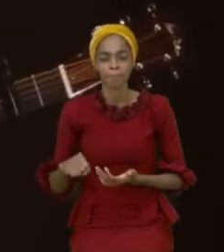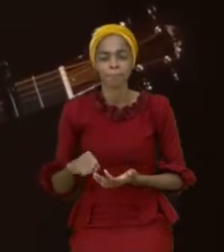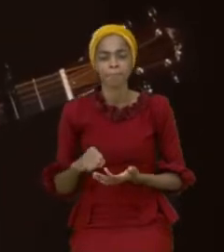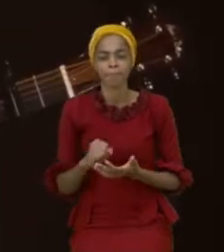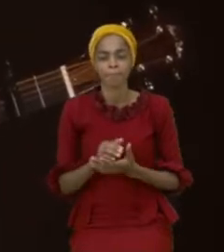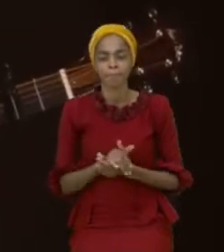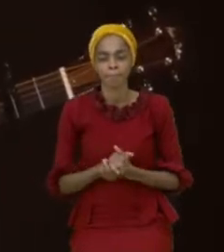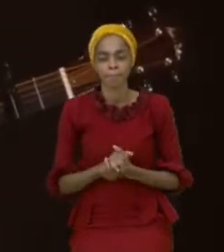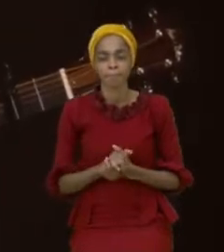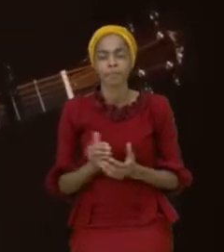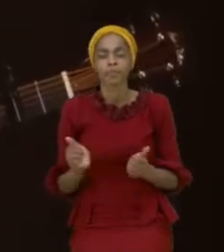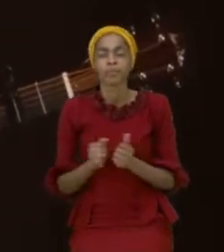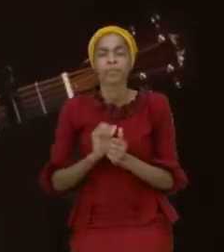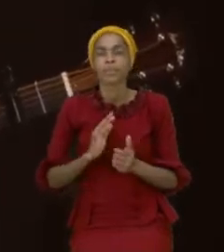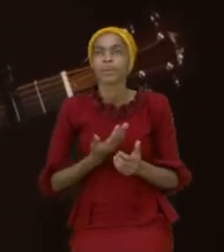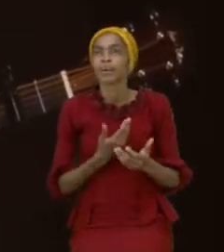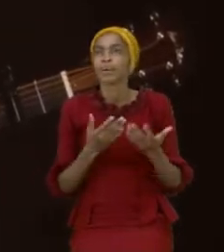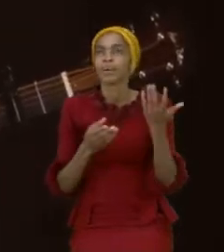With our hands,